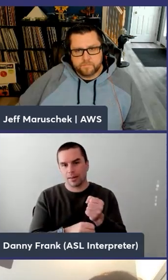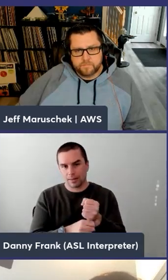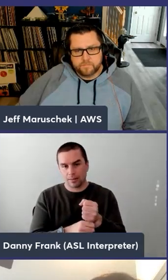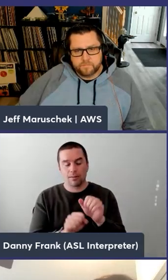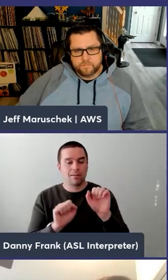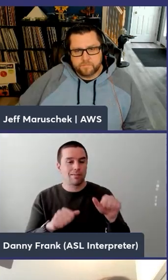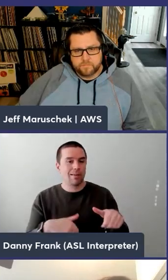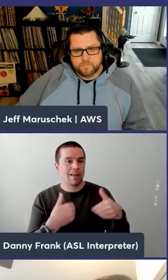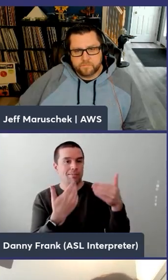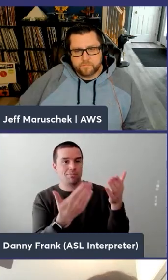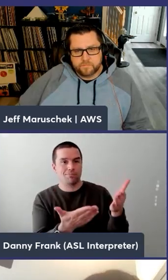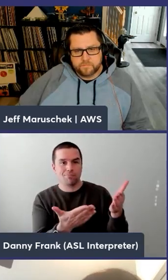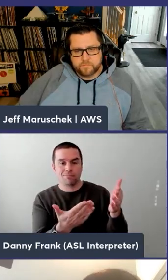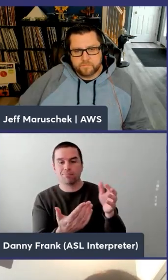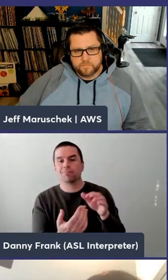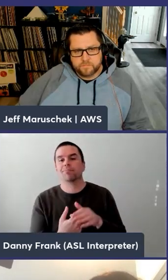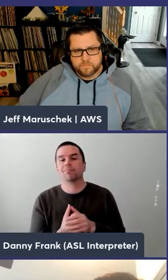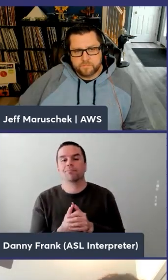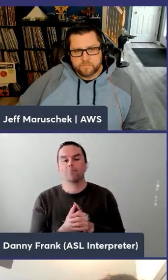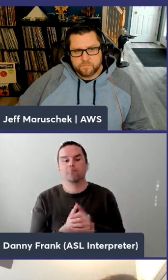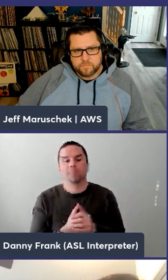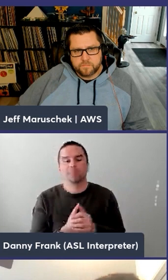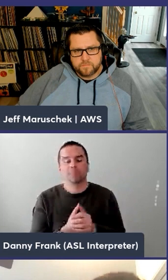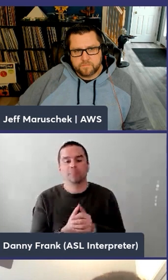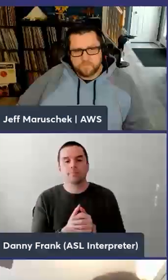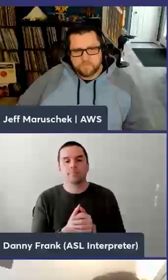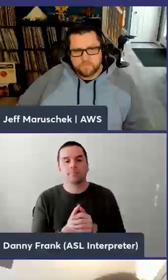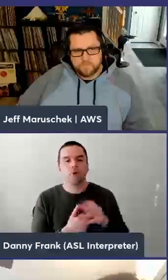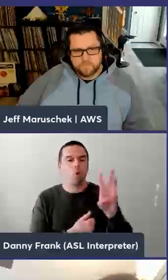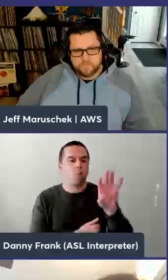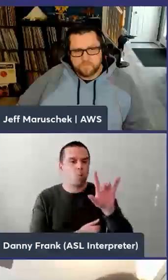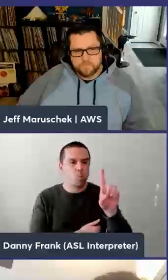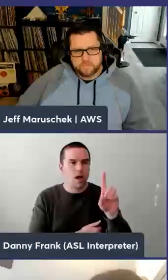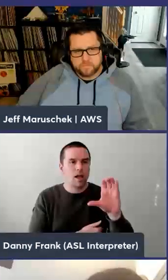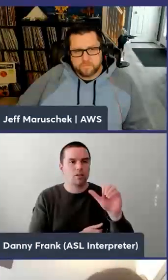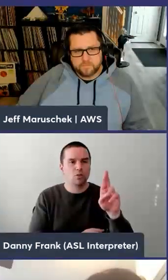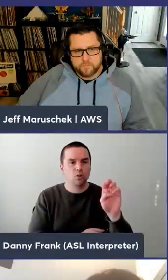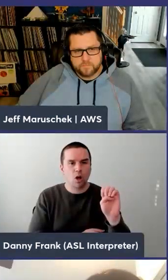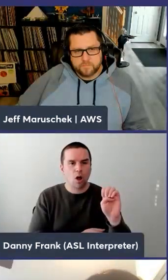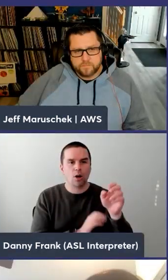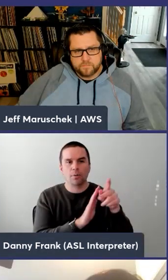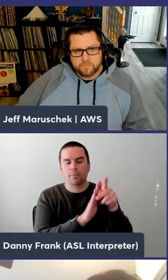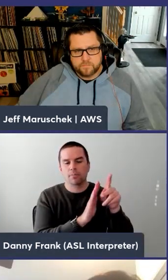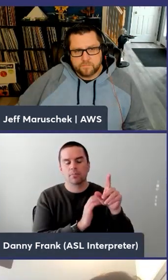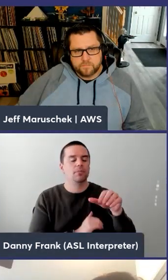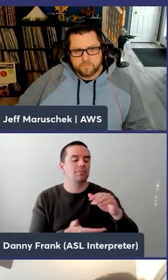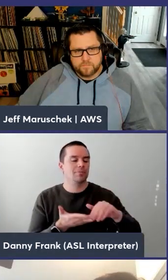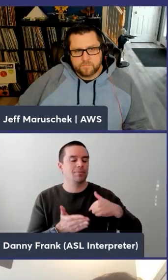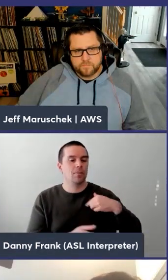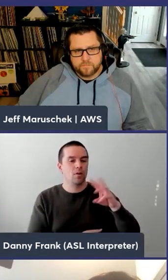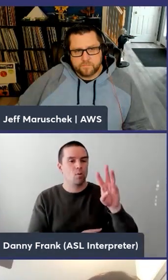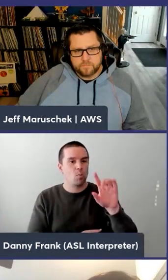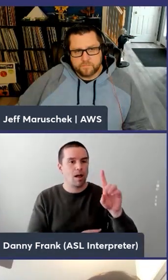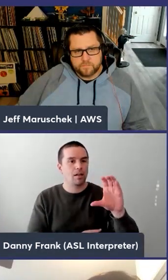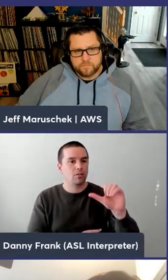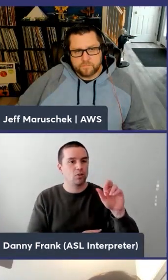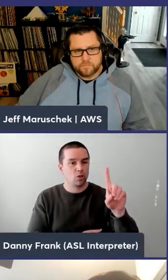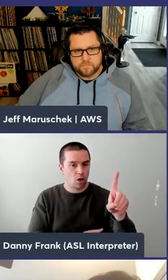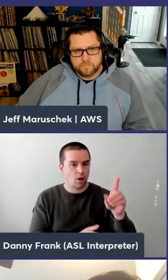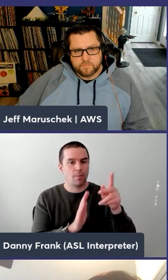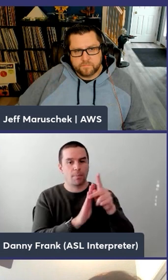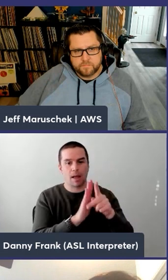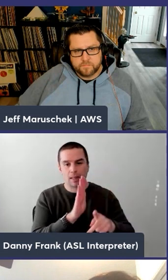either give wildcard policy or some prefix like auto star or something, or you could